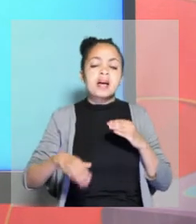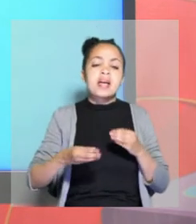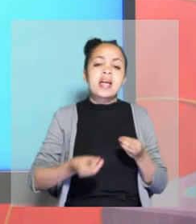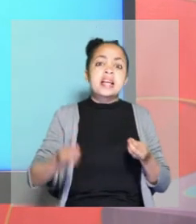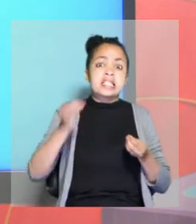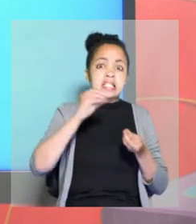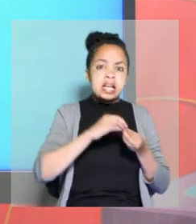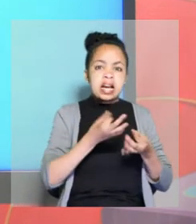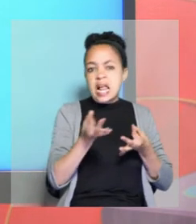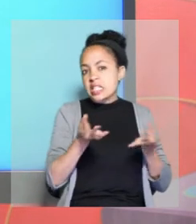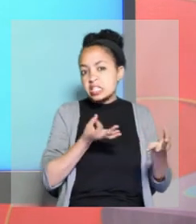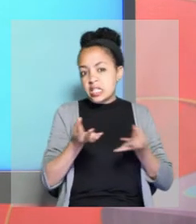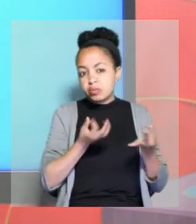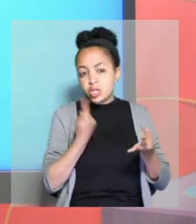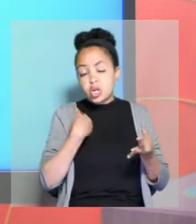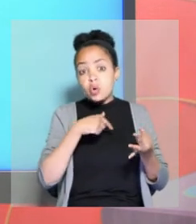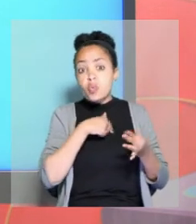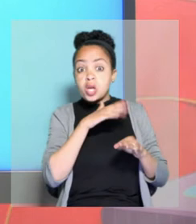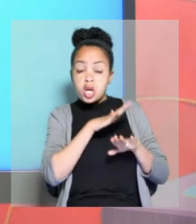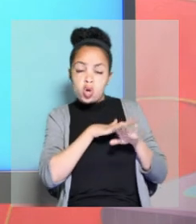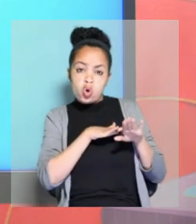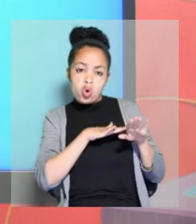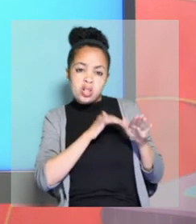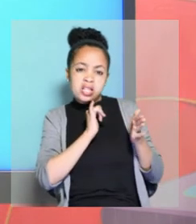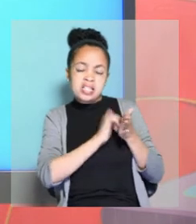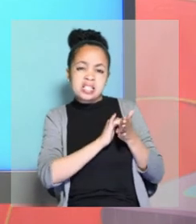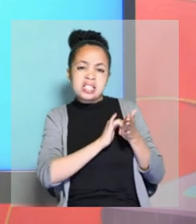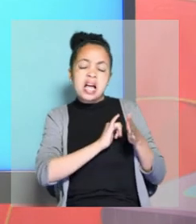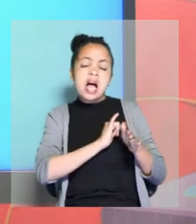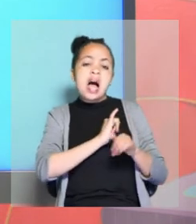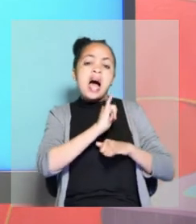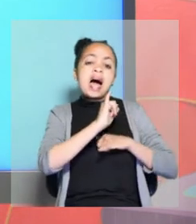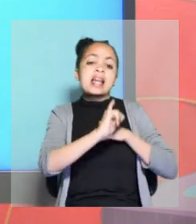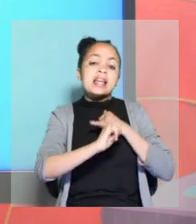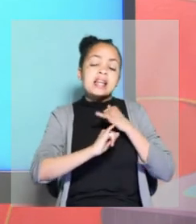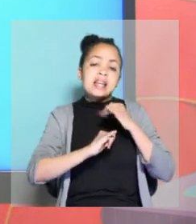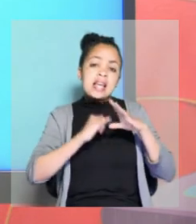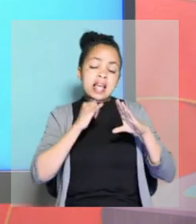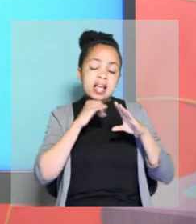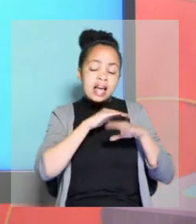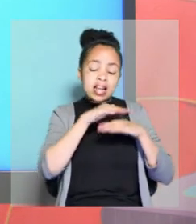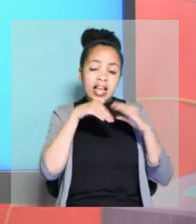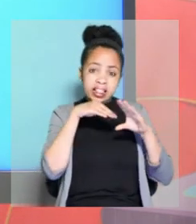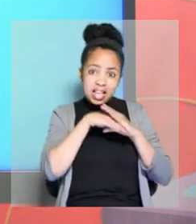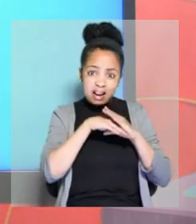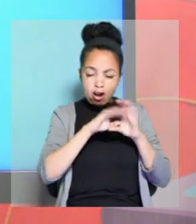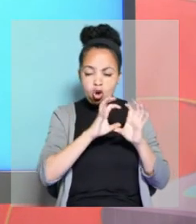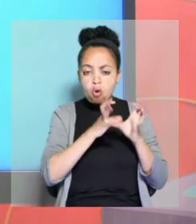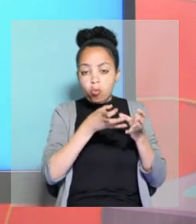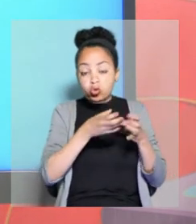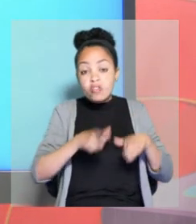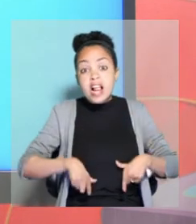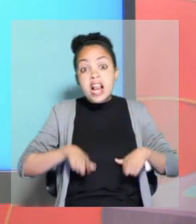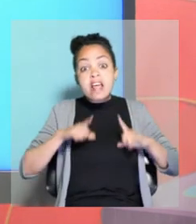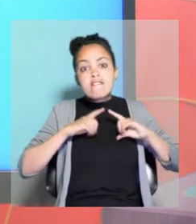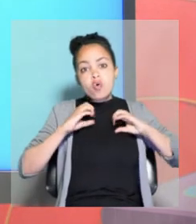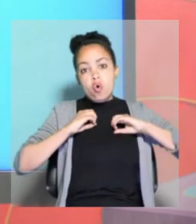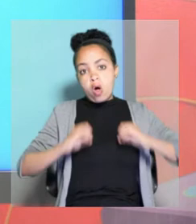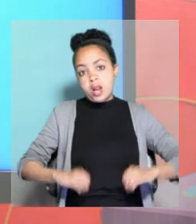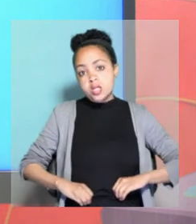description. We call it said to be an internal genetic composition of a living organism.